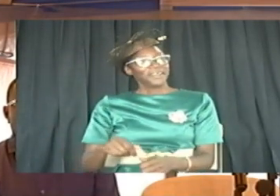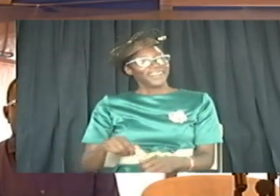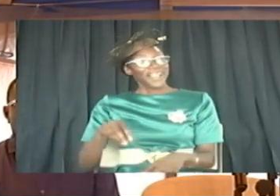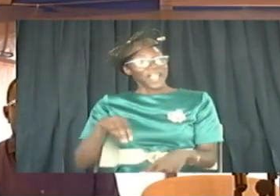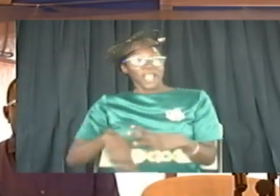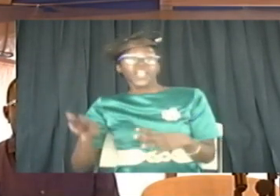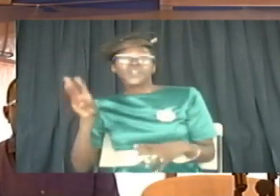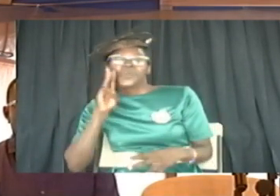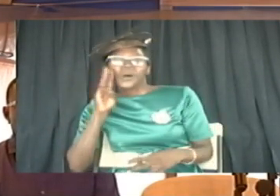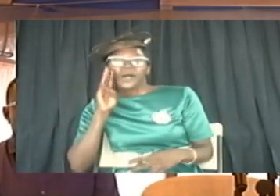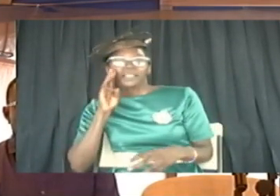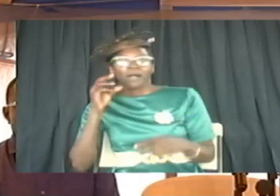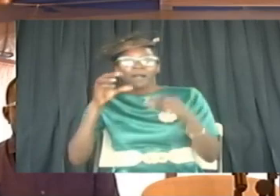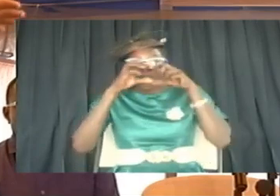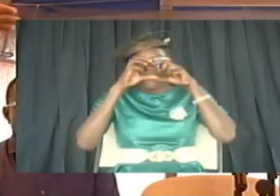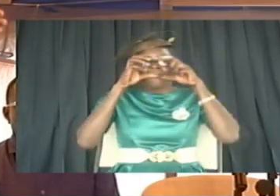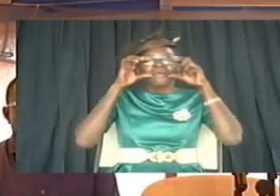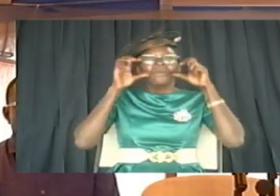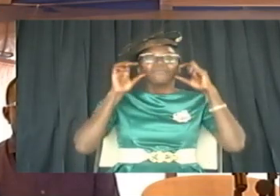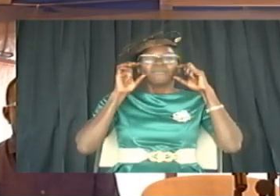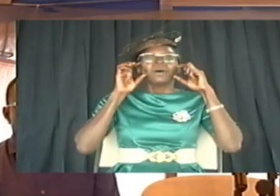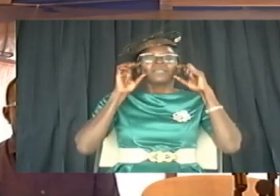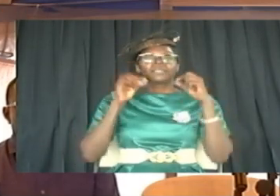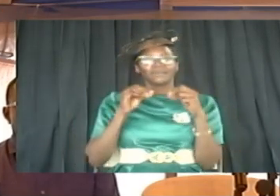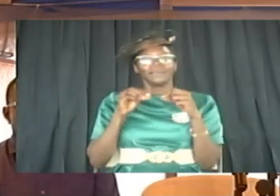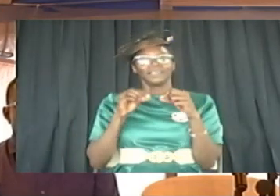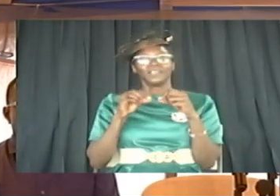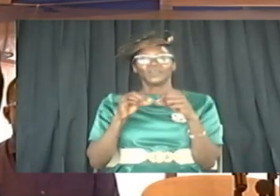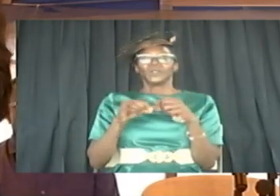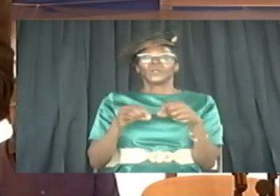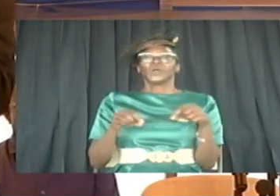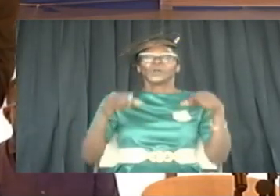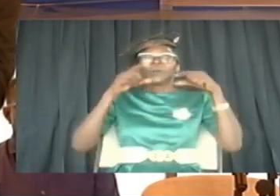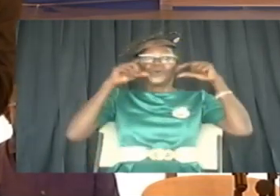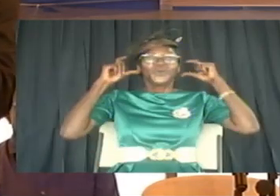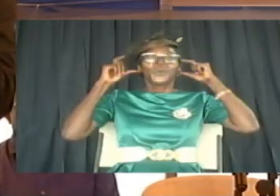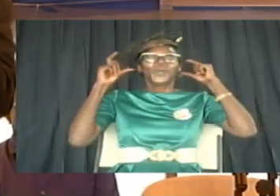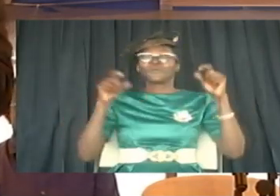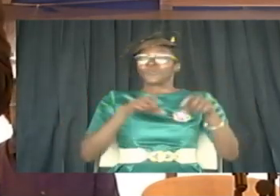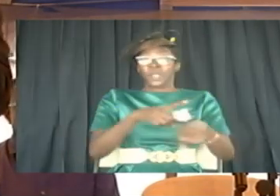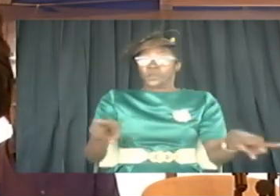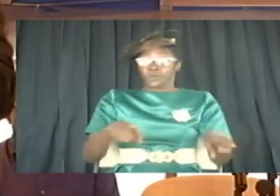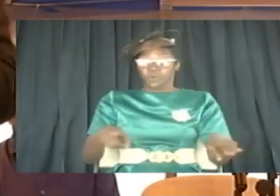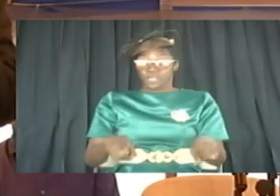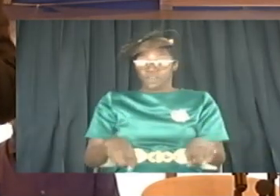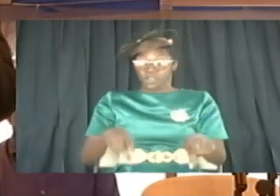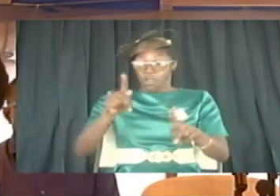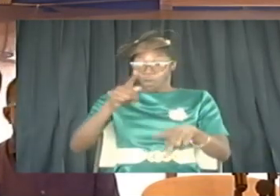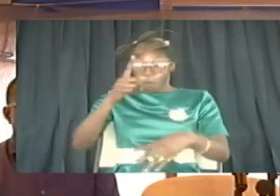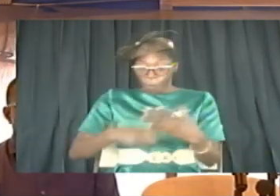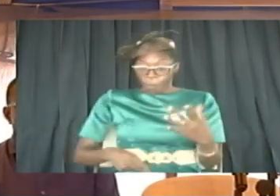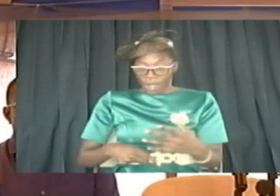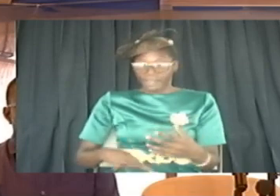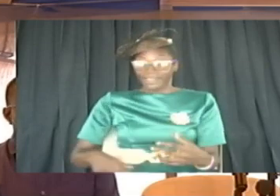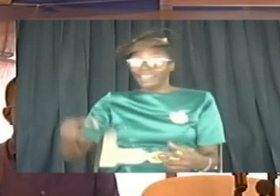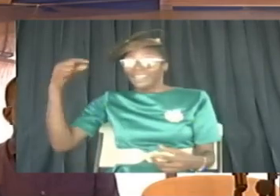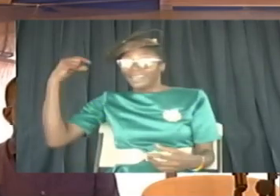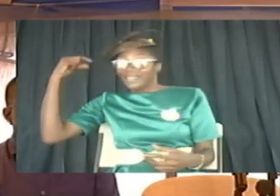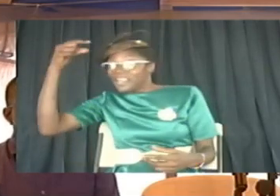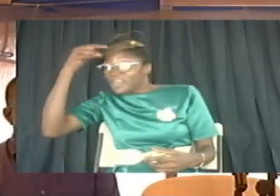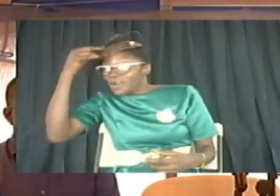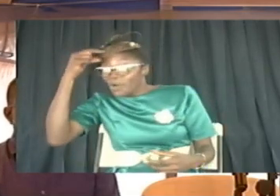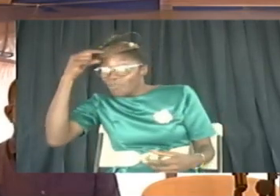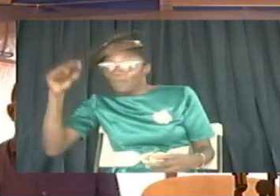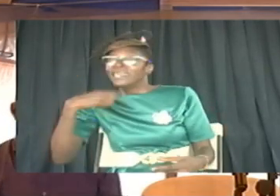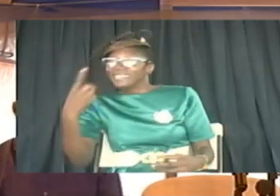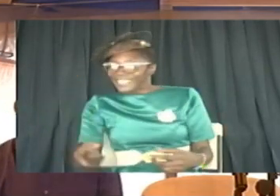mask on, observing the protocol, but putting God first. And that boy, while we were